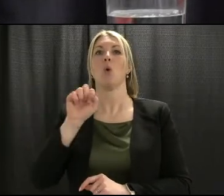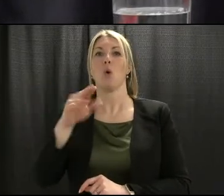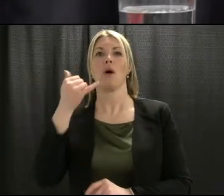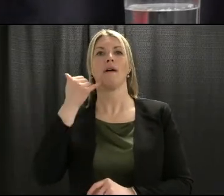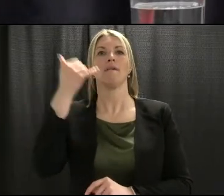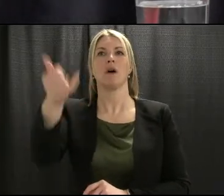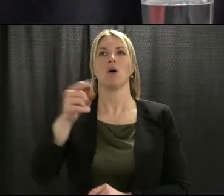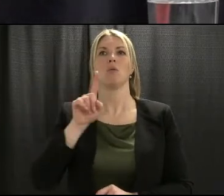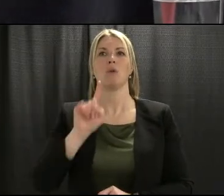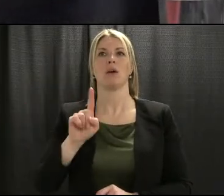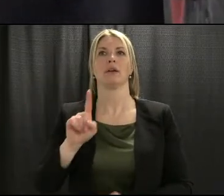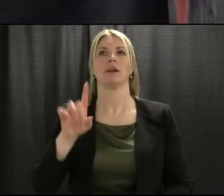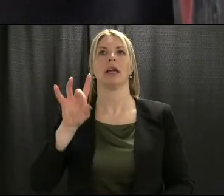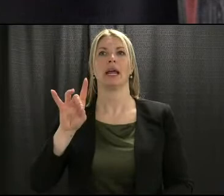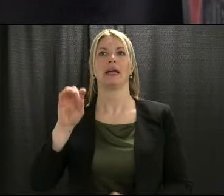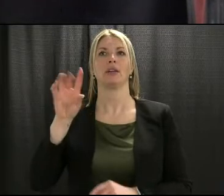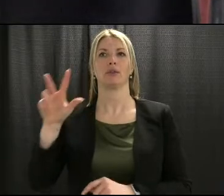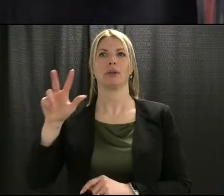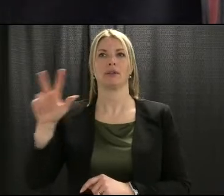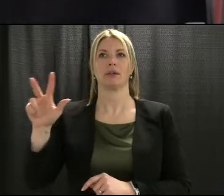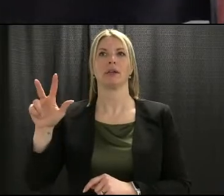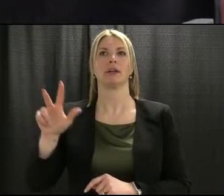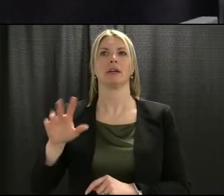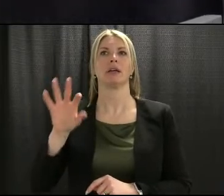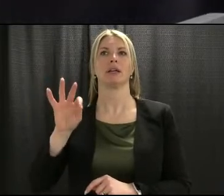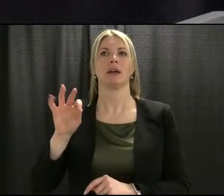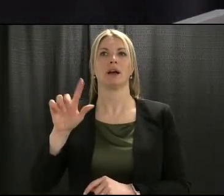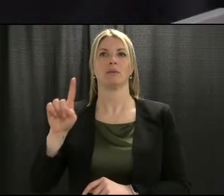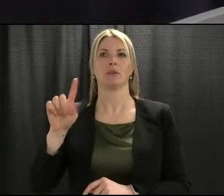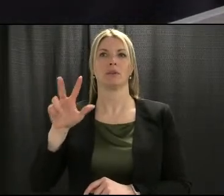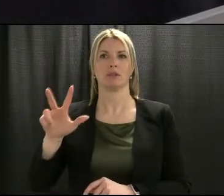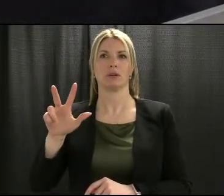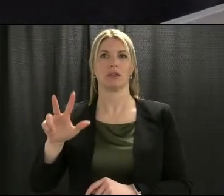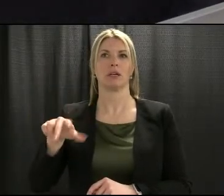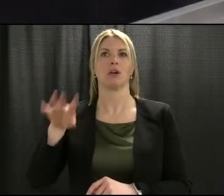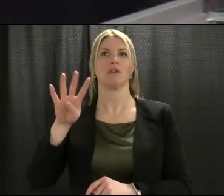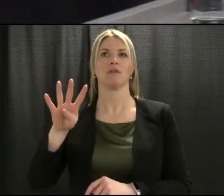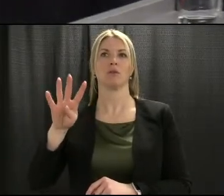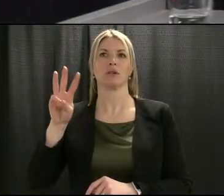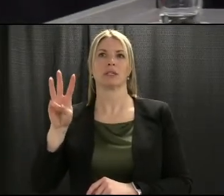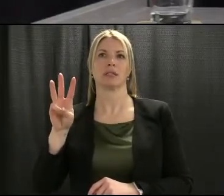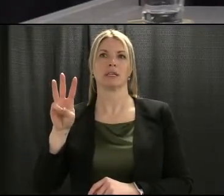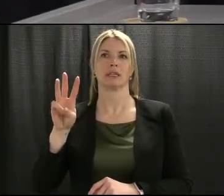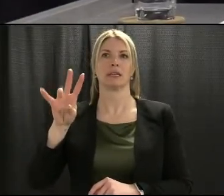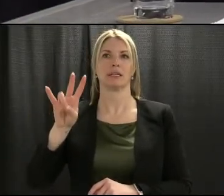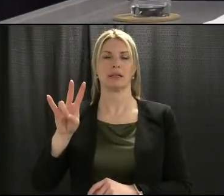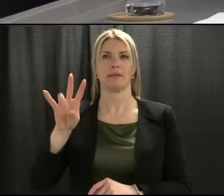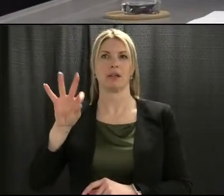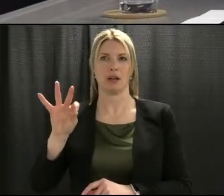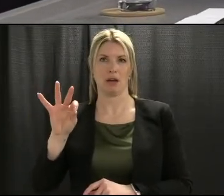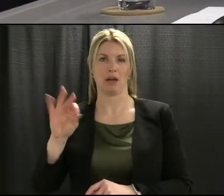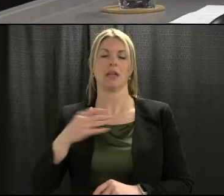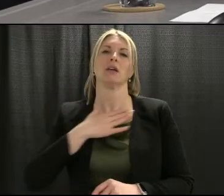1-833-913-4679. And if you're a health professional that would like to work in a family care team, please visit